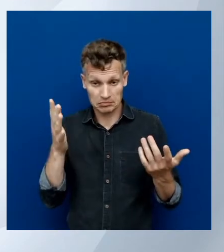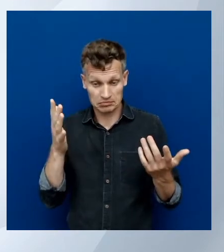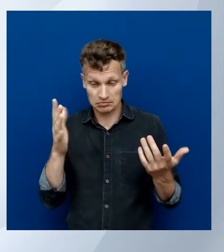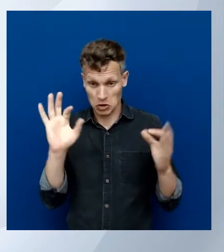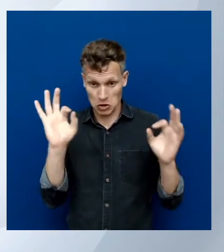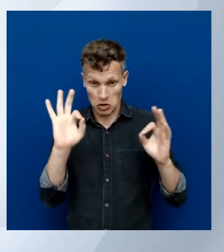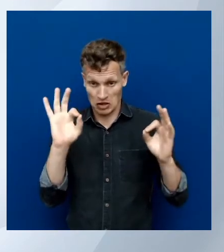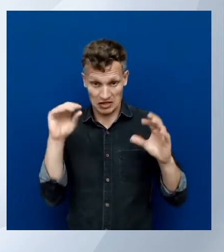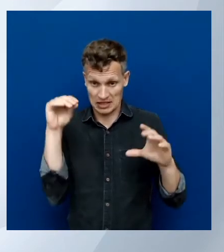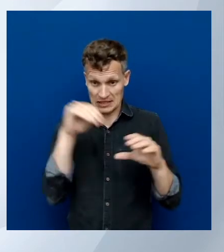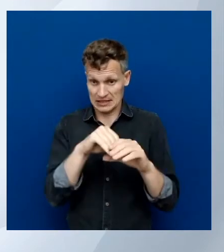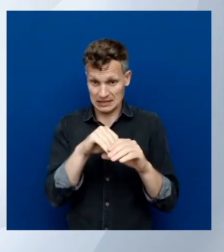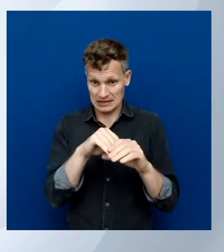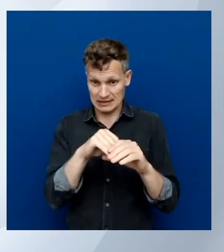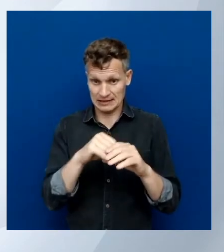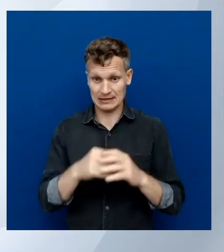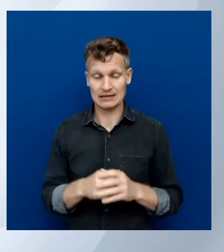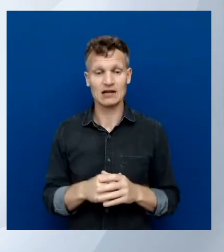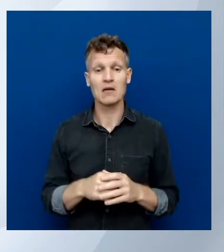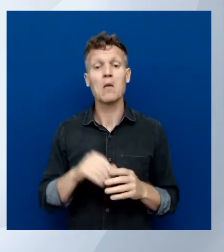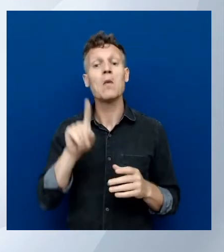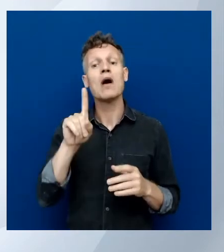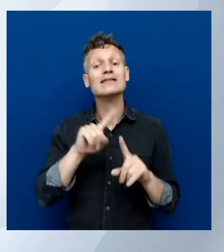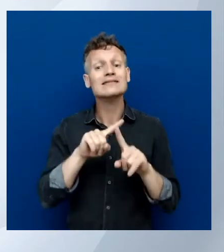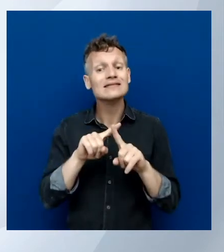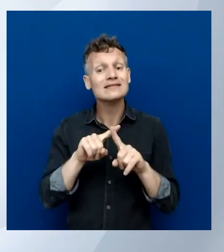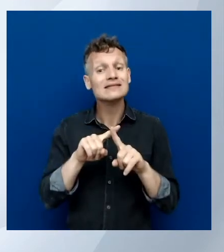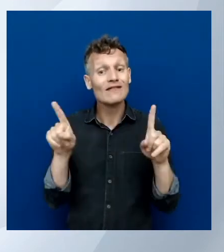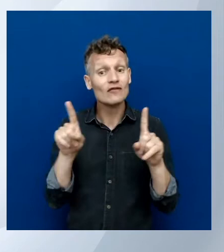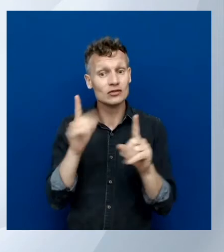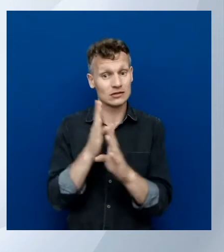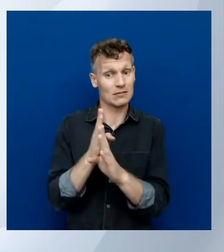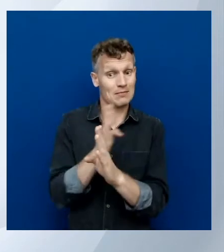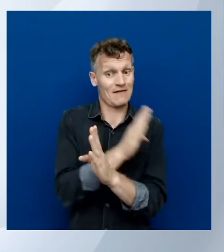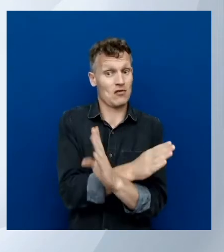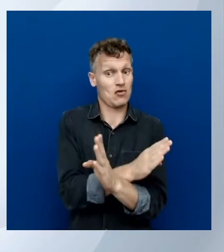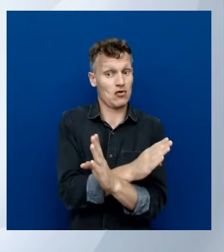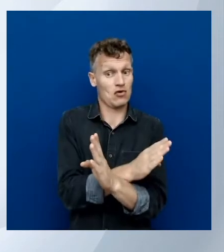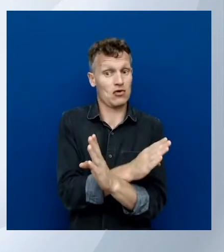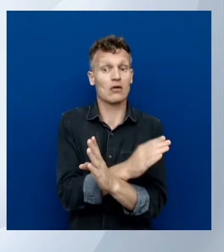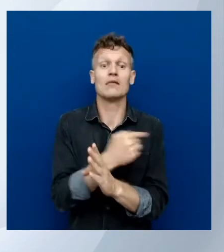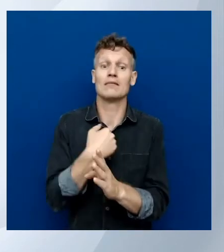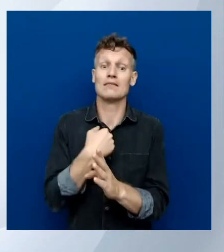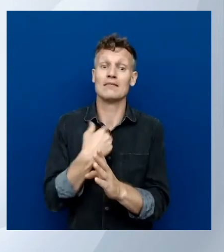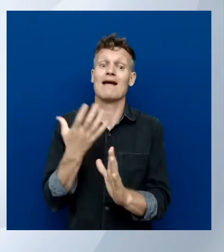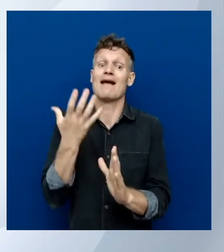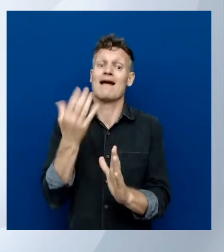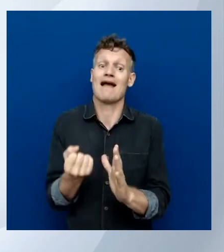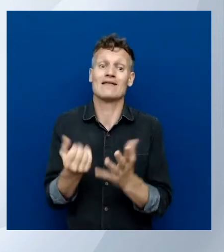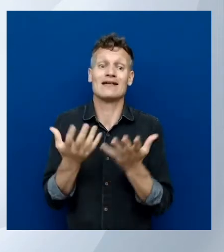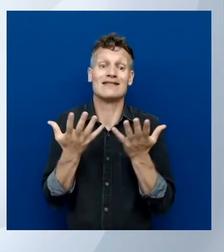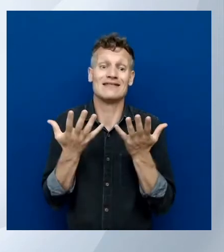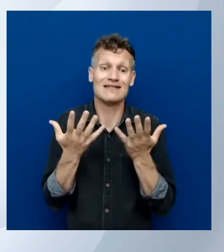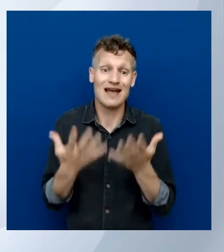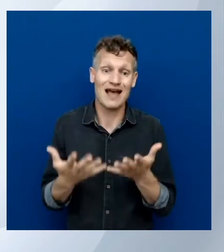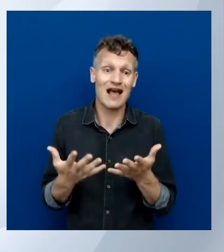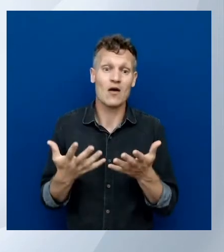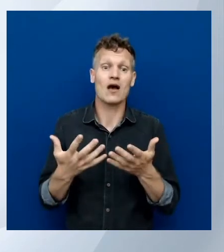The only difference here is that I already have an Nginx without a label